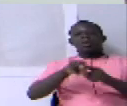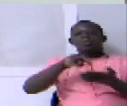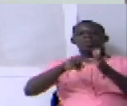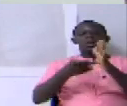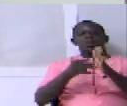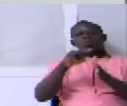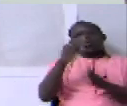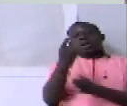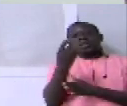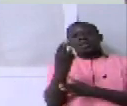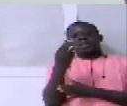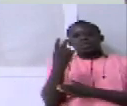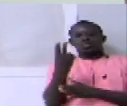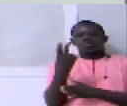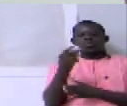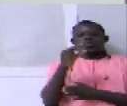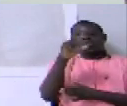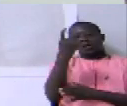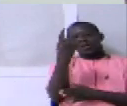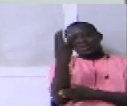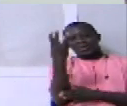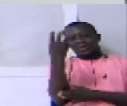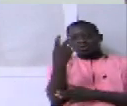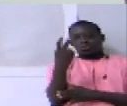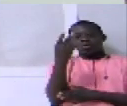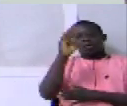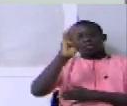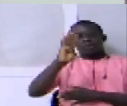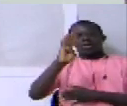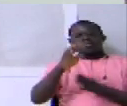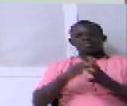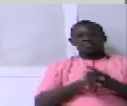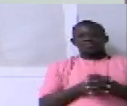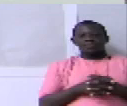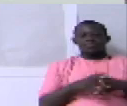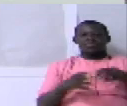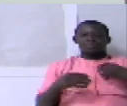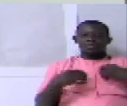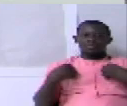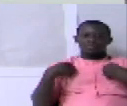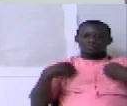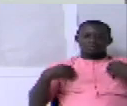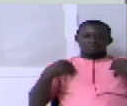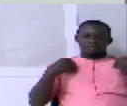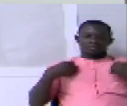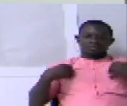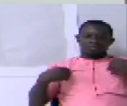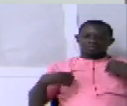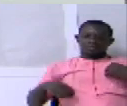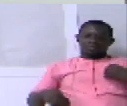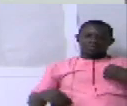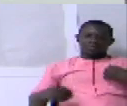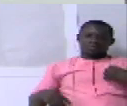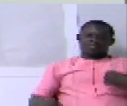132B, Exhibit 132B. No. Oh, sorry.